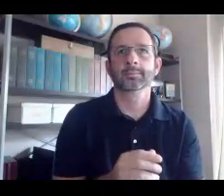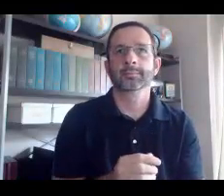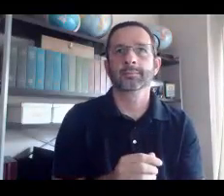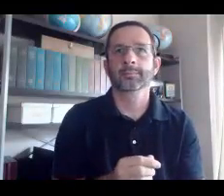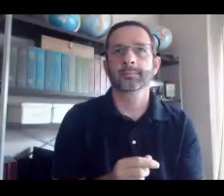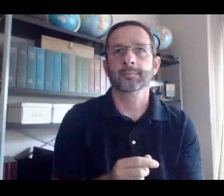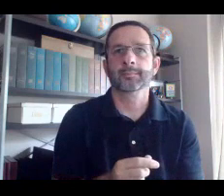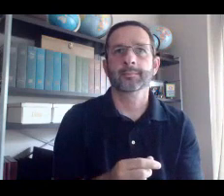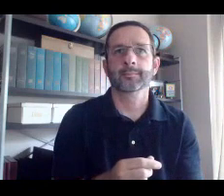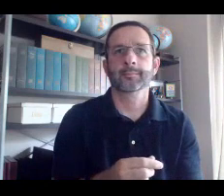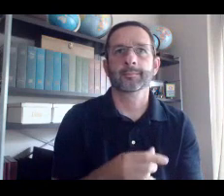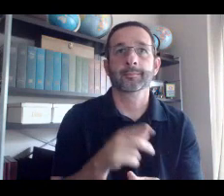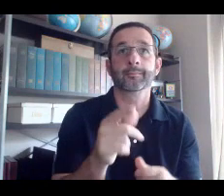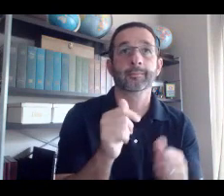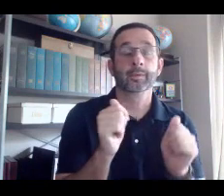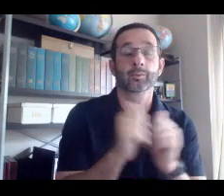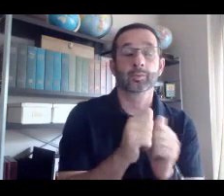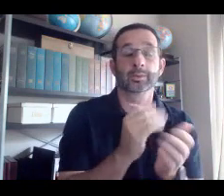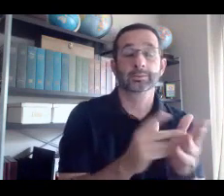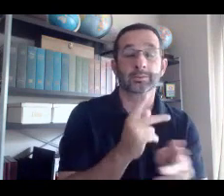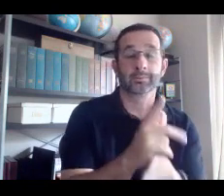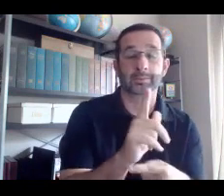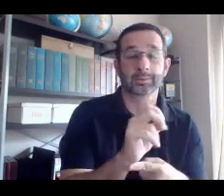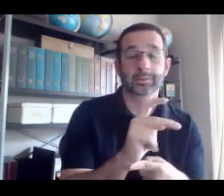those documents.